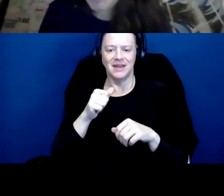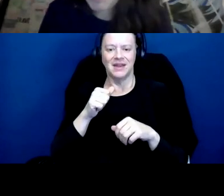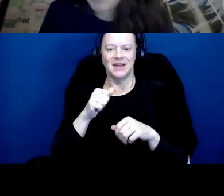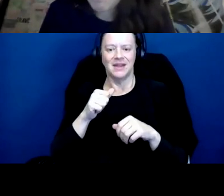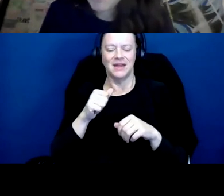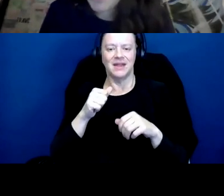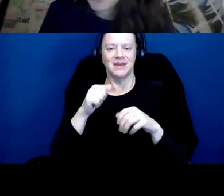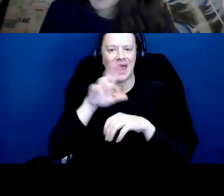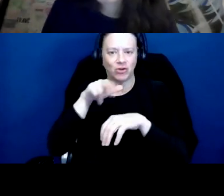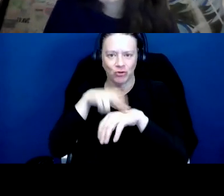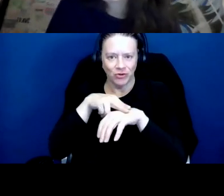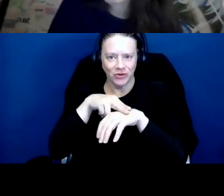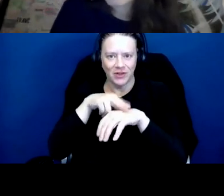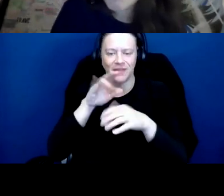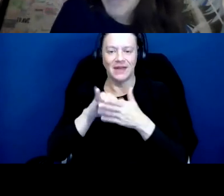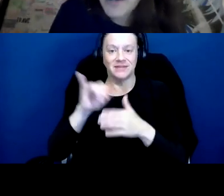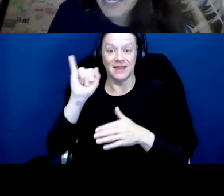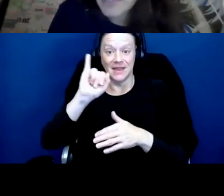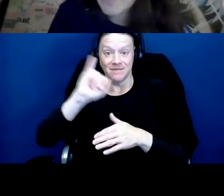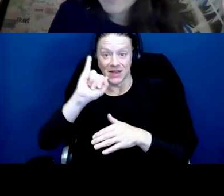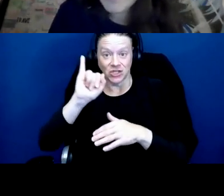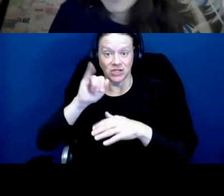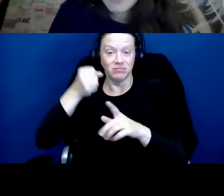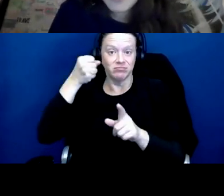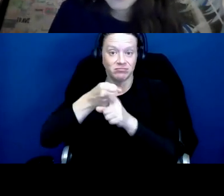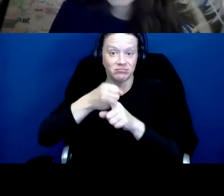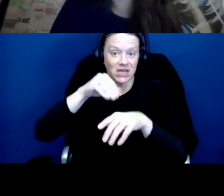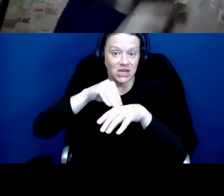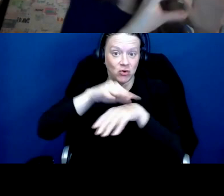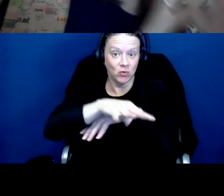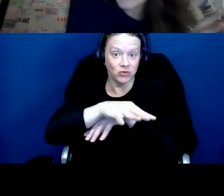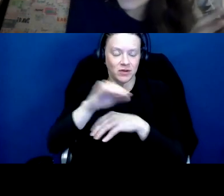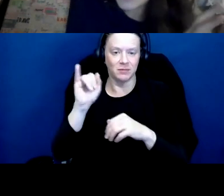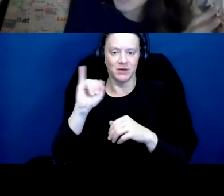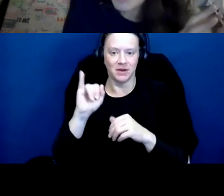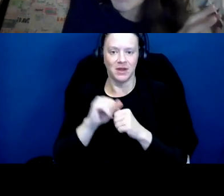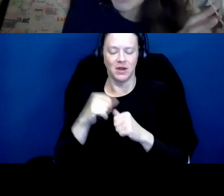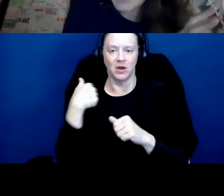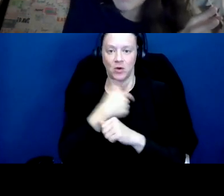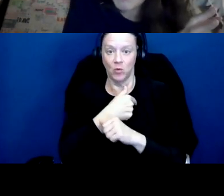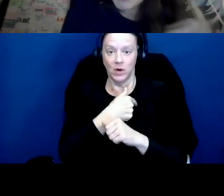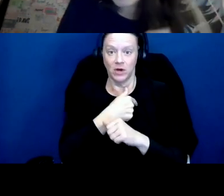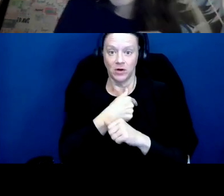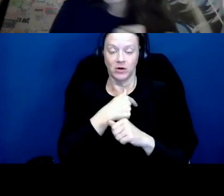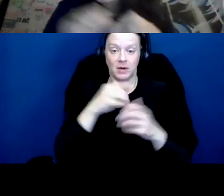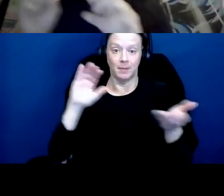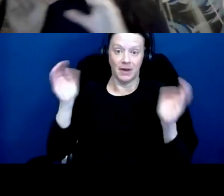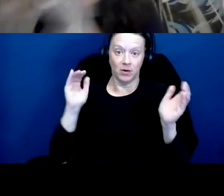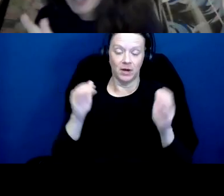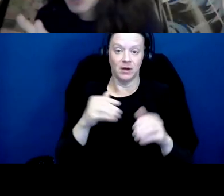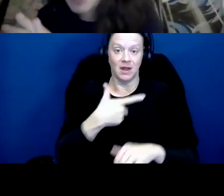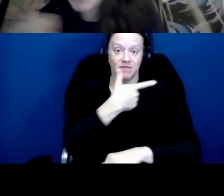infection-induced immunity. And what we are comparing is vaccine-induced immunity to